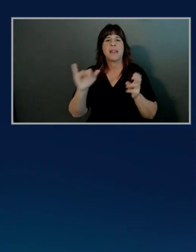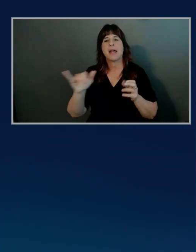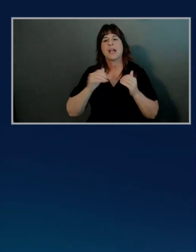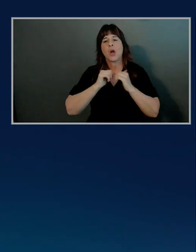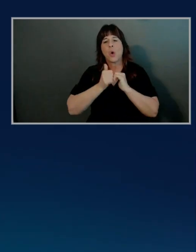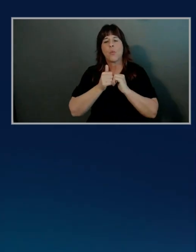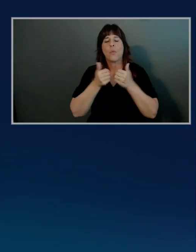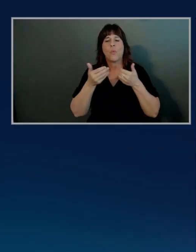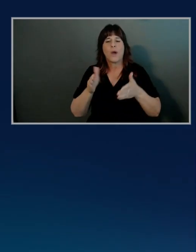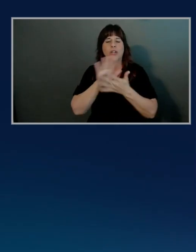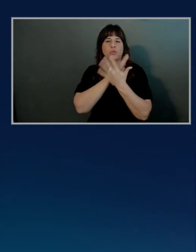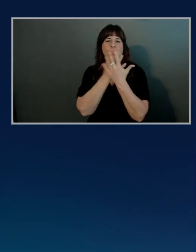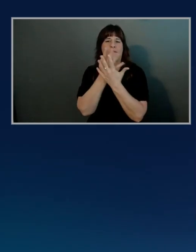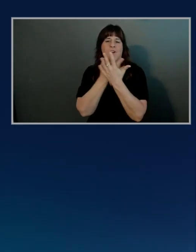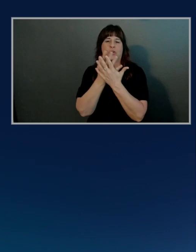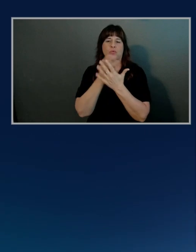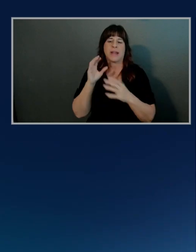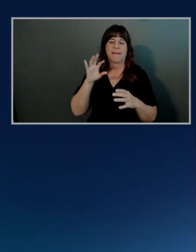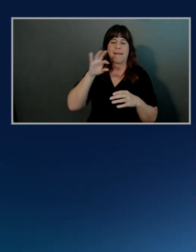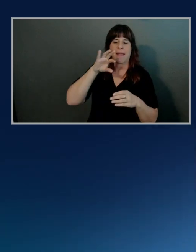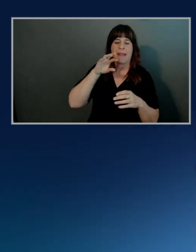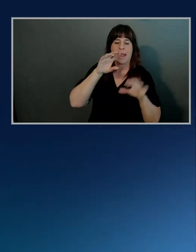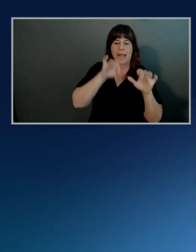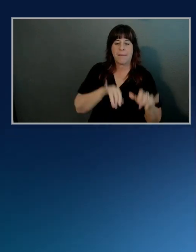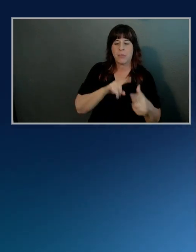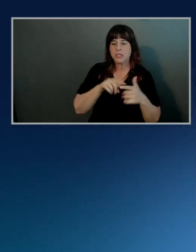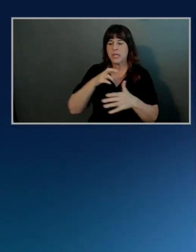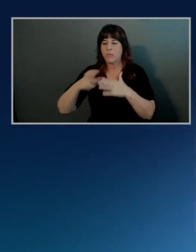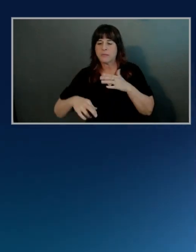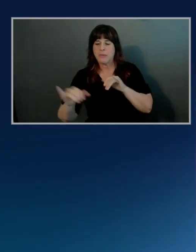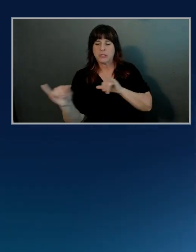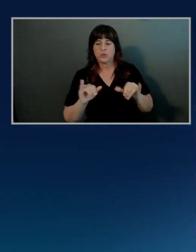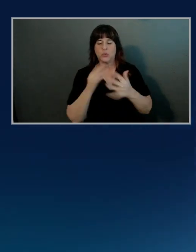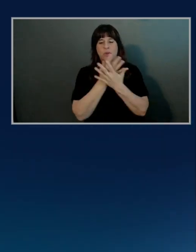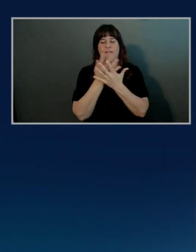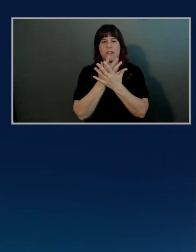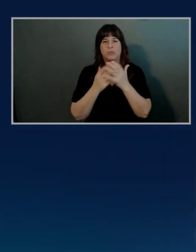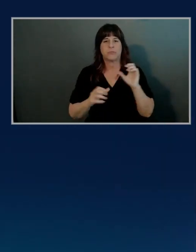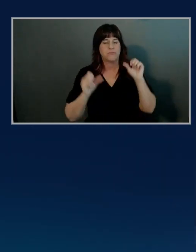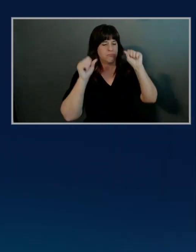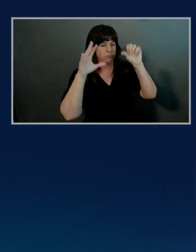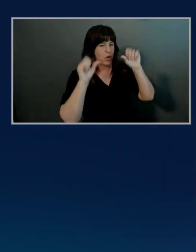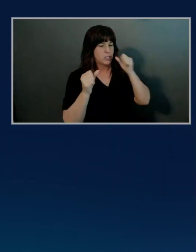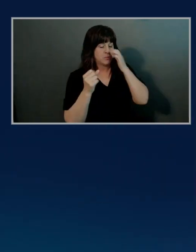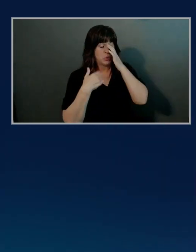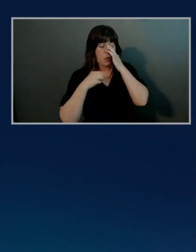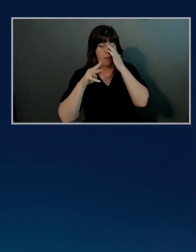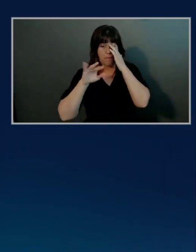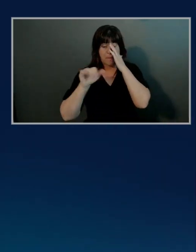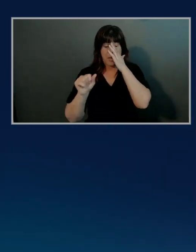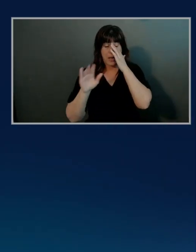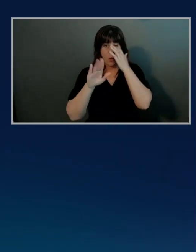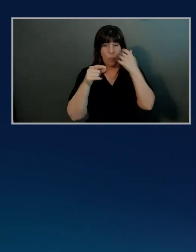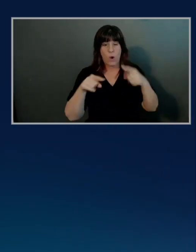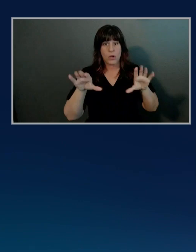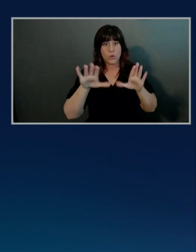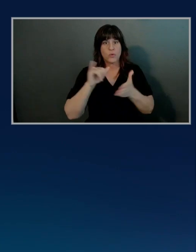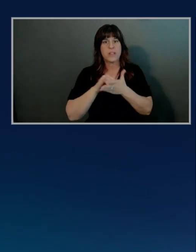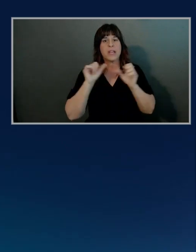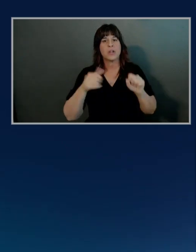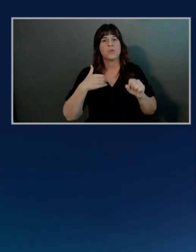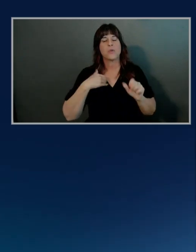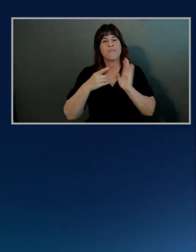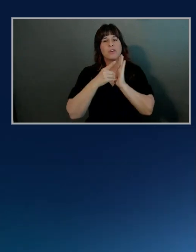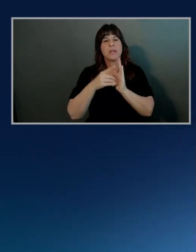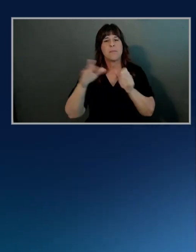filtering inputs as well as the responses generated by large language models. Awesome. So Mia, as you are doing this, can you take your demo full screen for